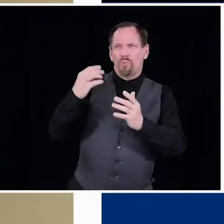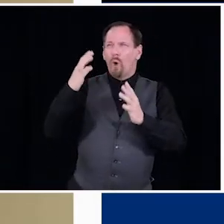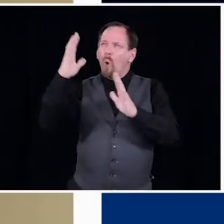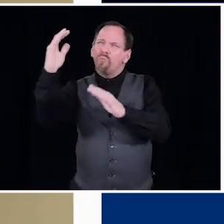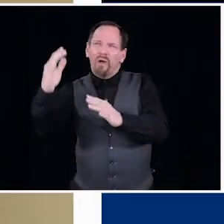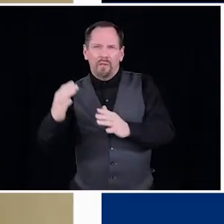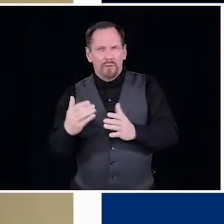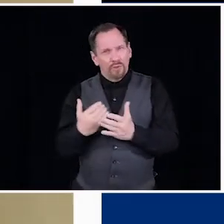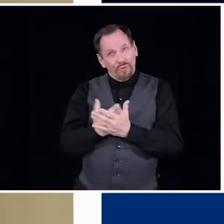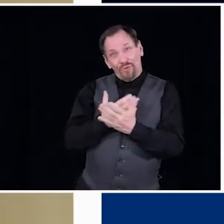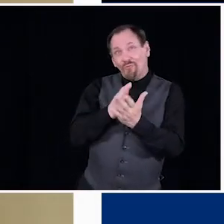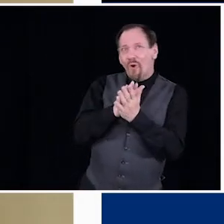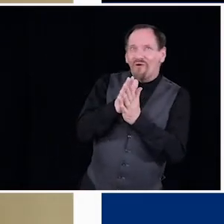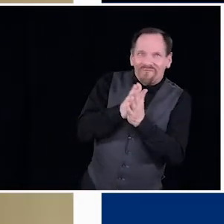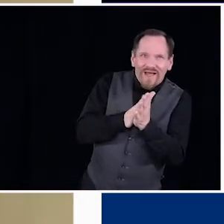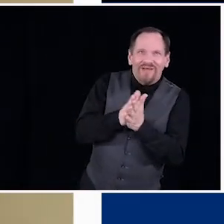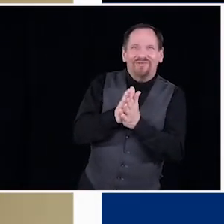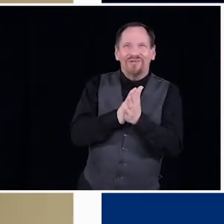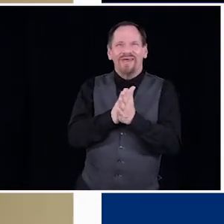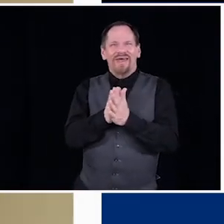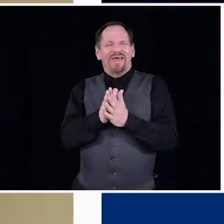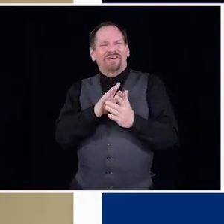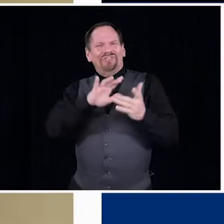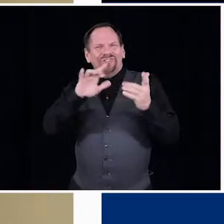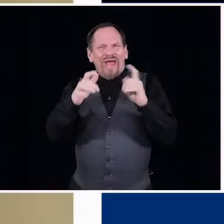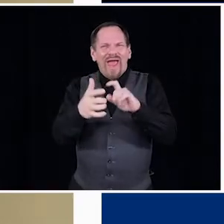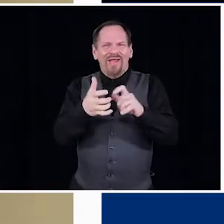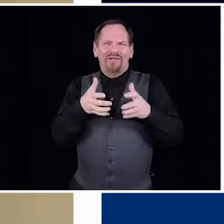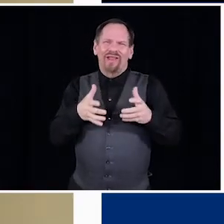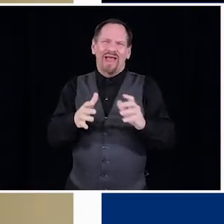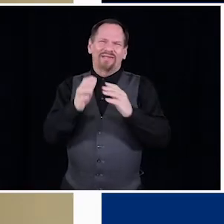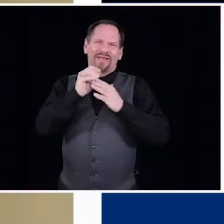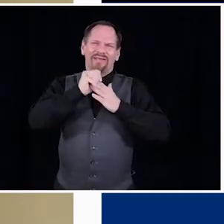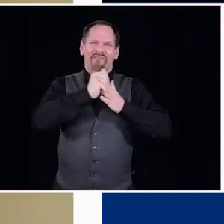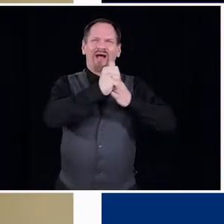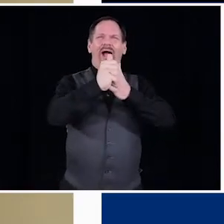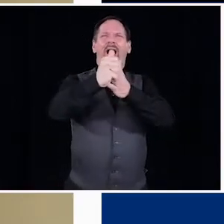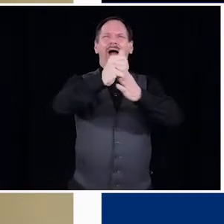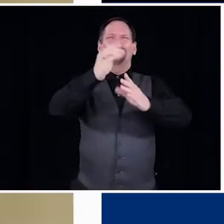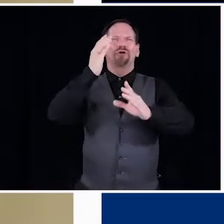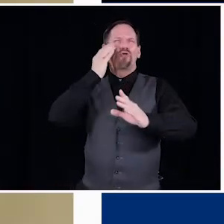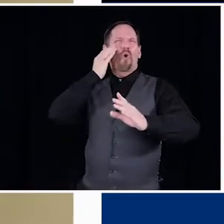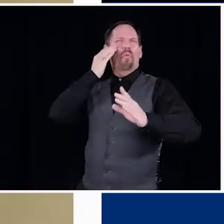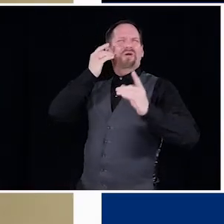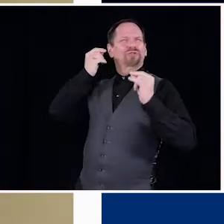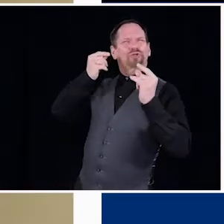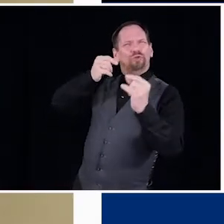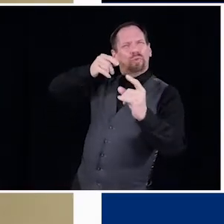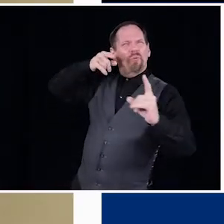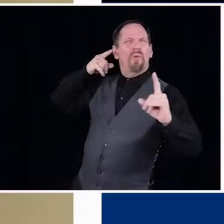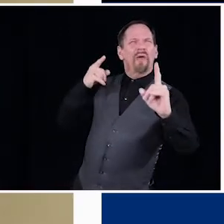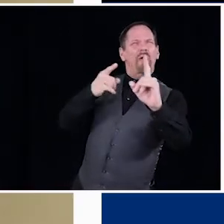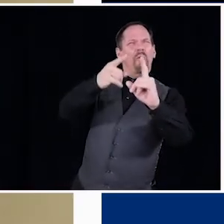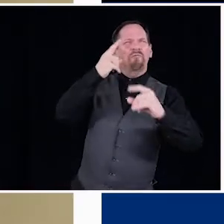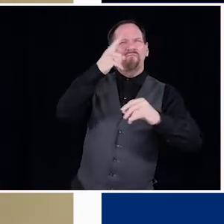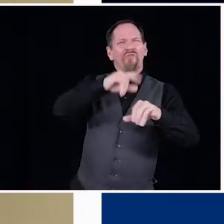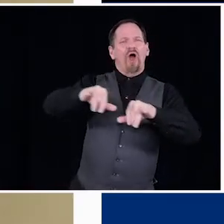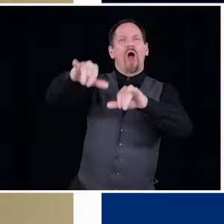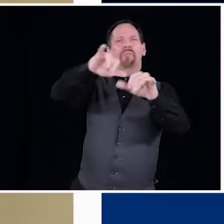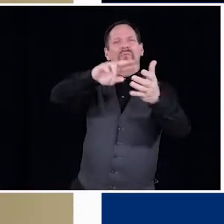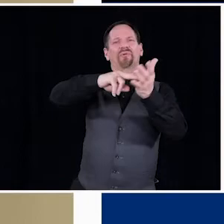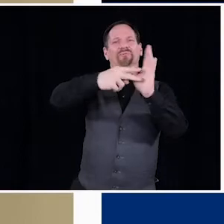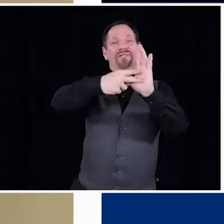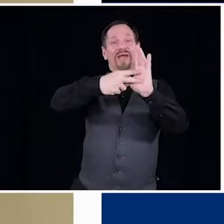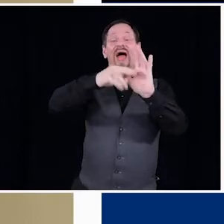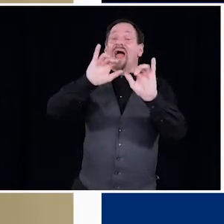also highly motivating. It gives us our North Star and it galvanizes our teams with a common purpose.